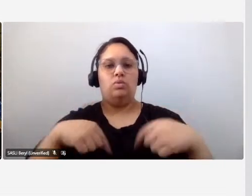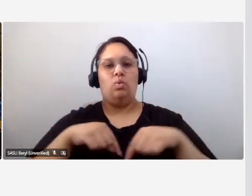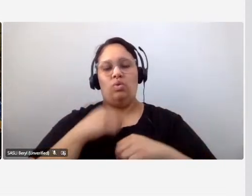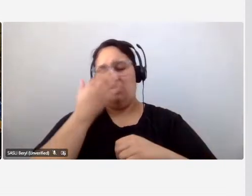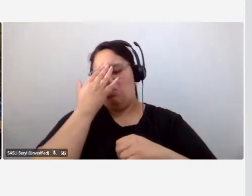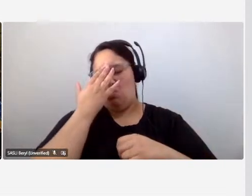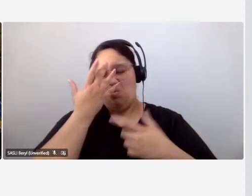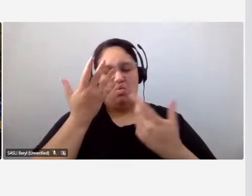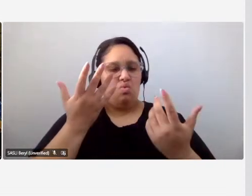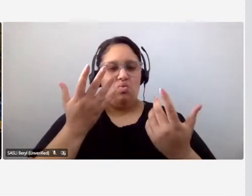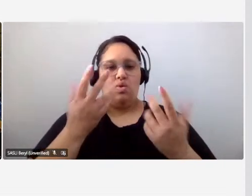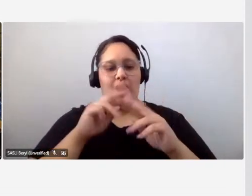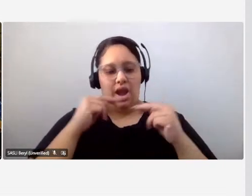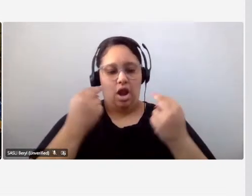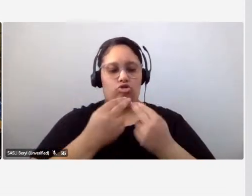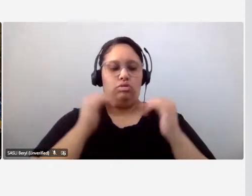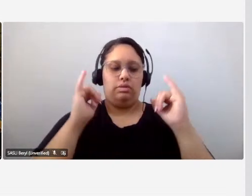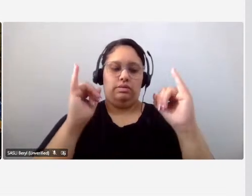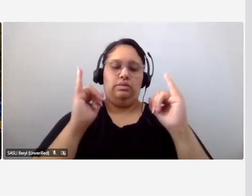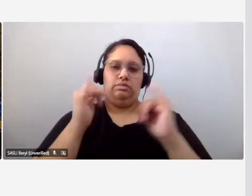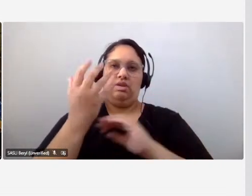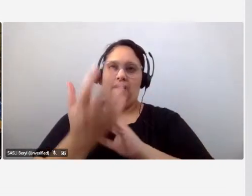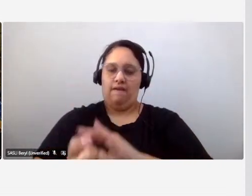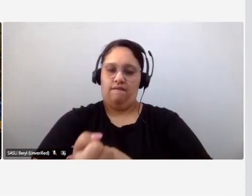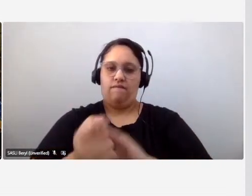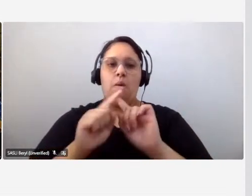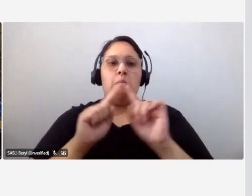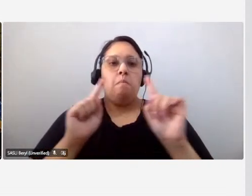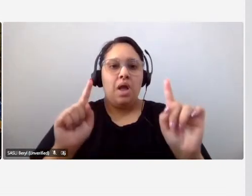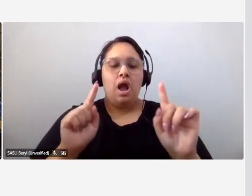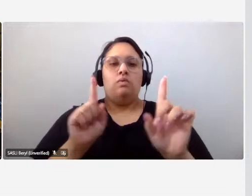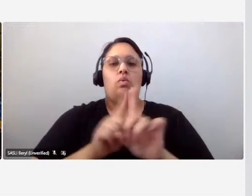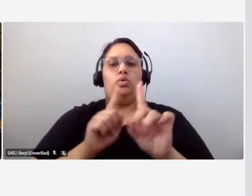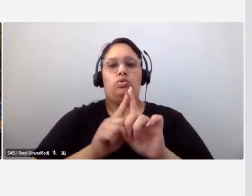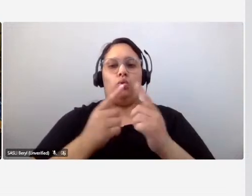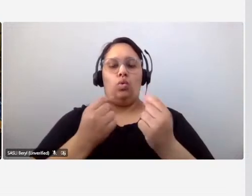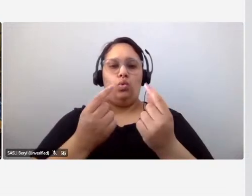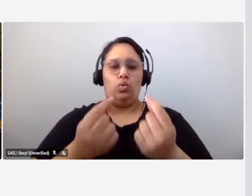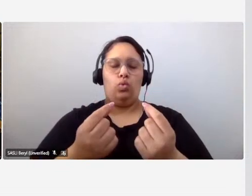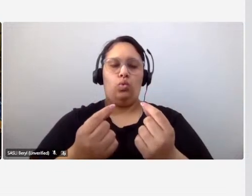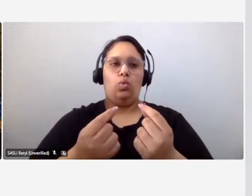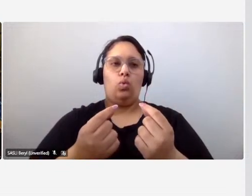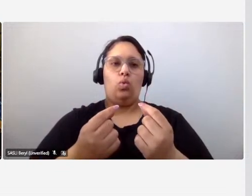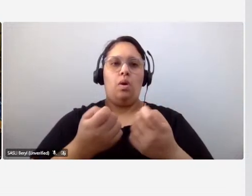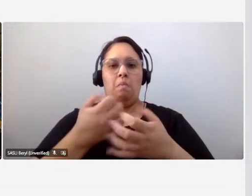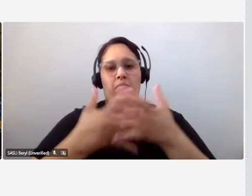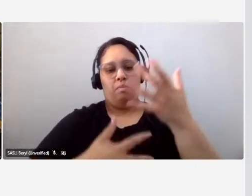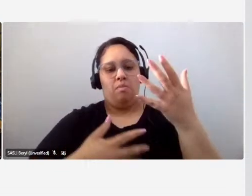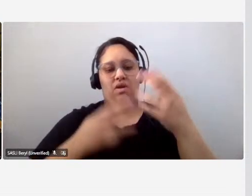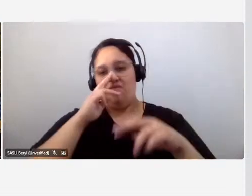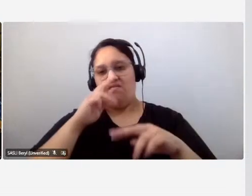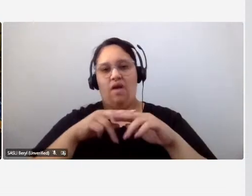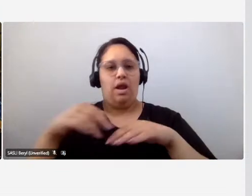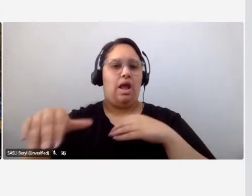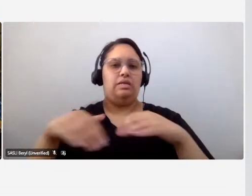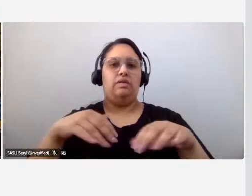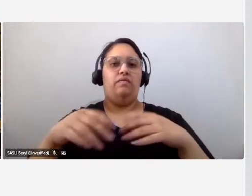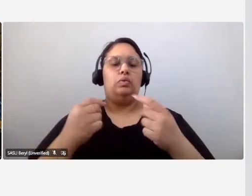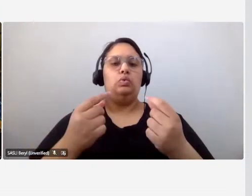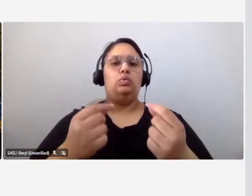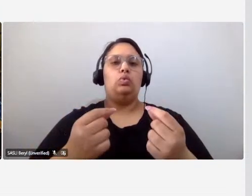know, is a national crisis, but also doing a whole lot of fun activities